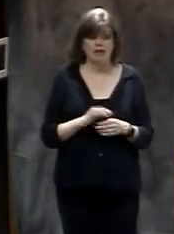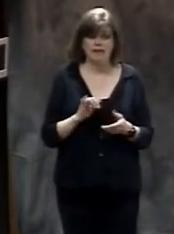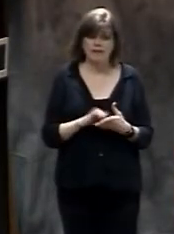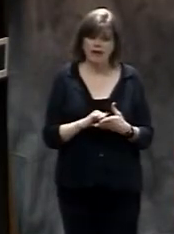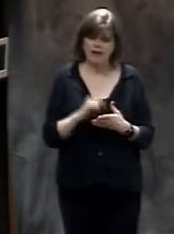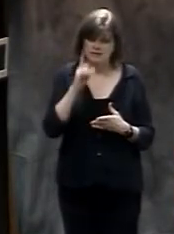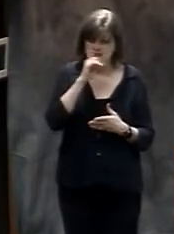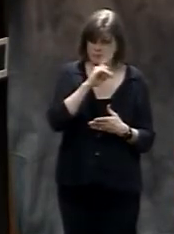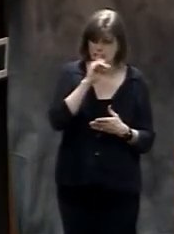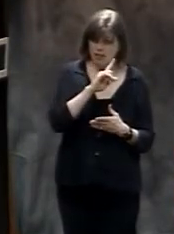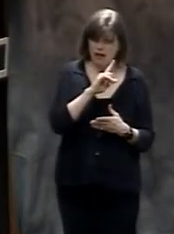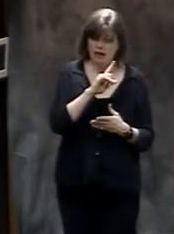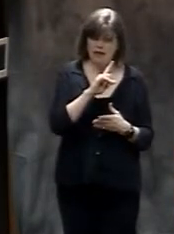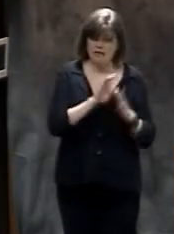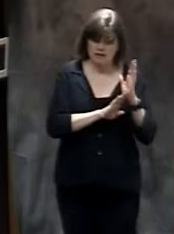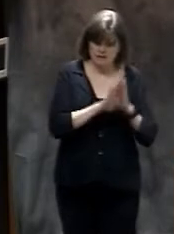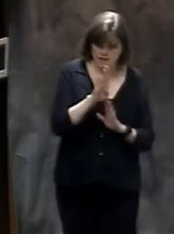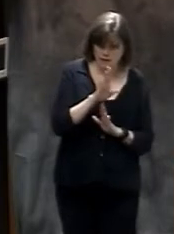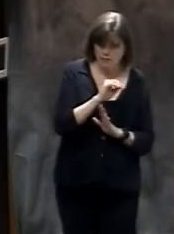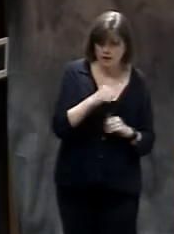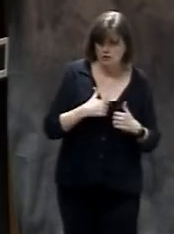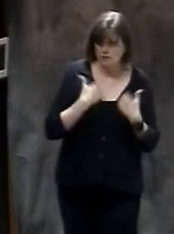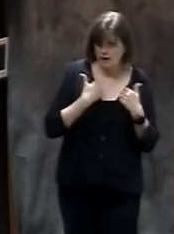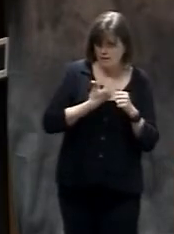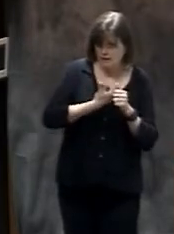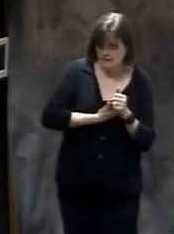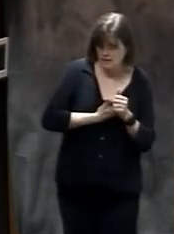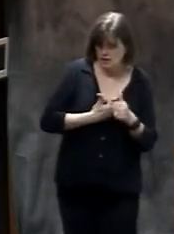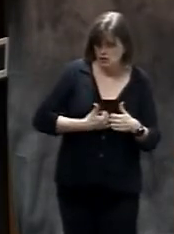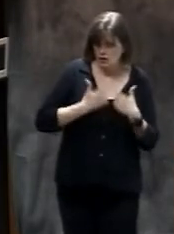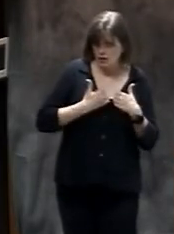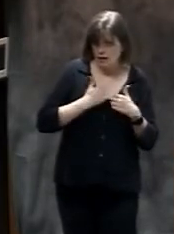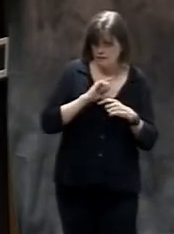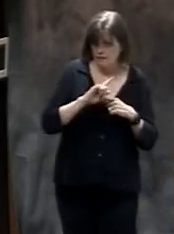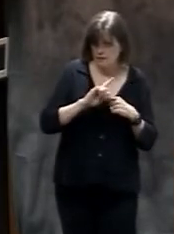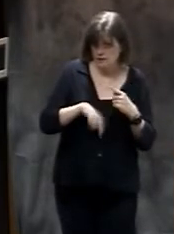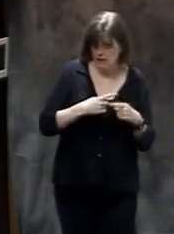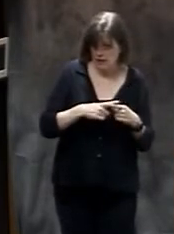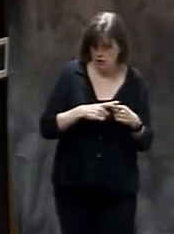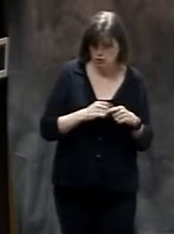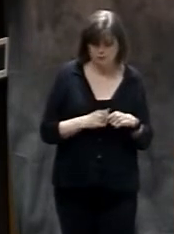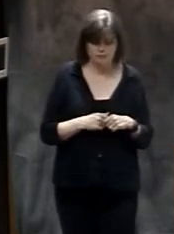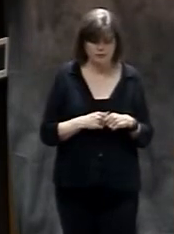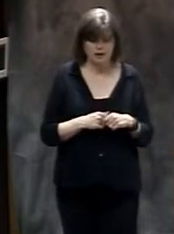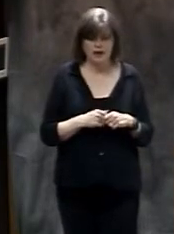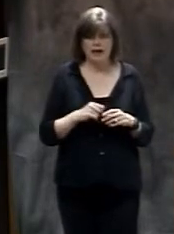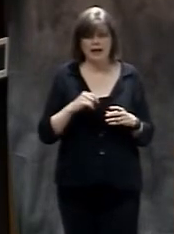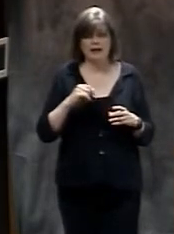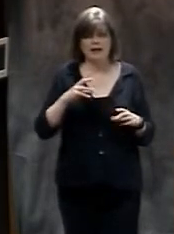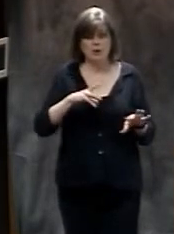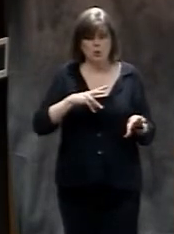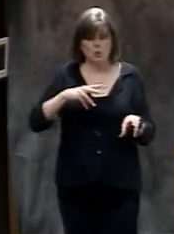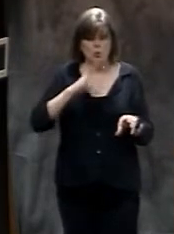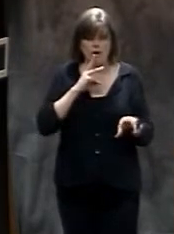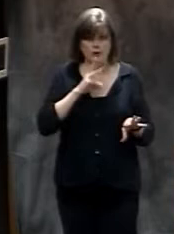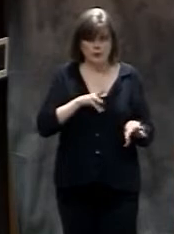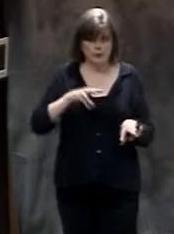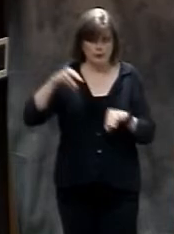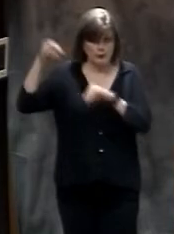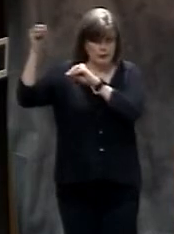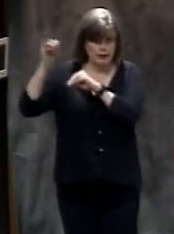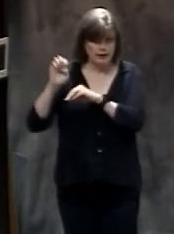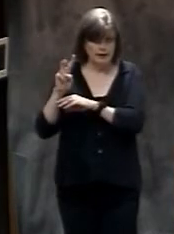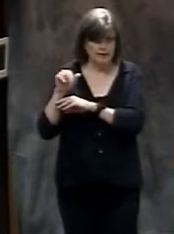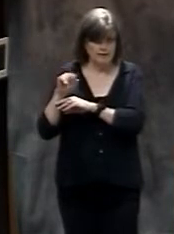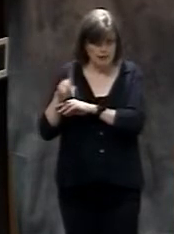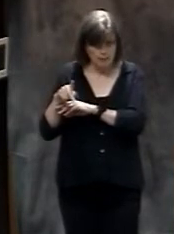development and survival of each life stage. And then evaporation occurs in there, and that affects the amount of water that we have. It balances